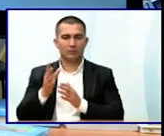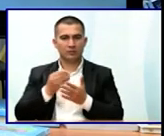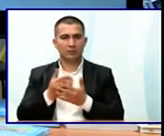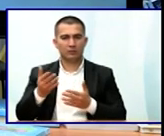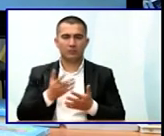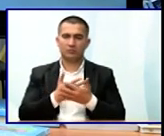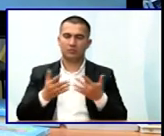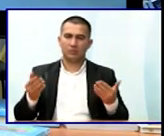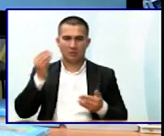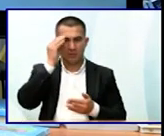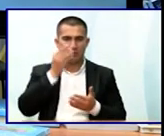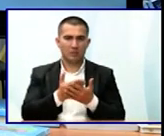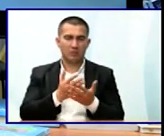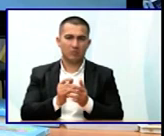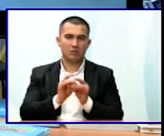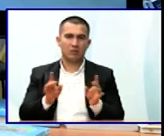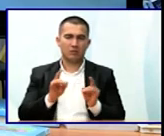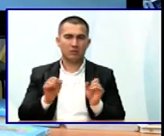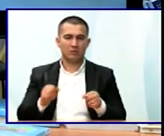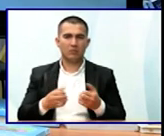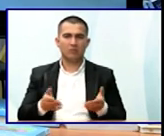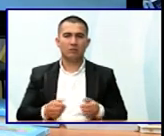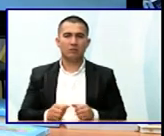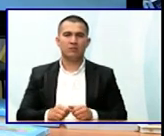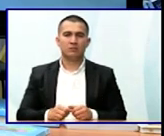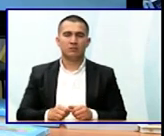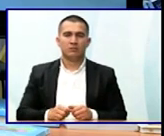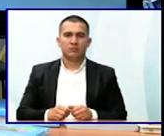ko'pchiligini misol qilib keltirishimiz mumkin bo'ladi.